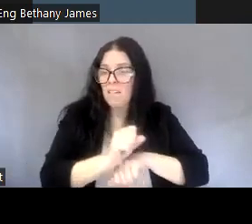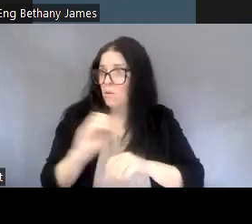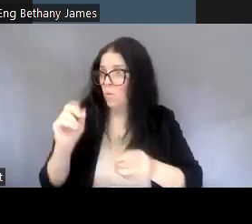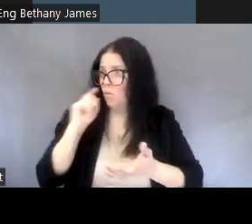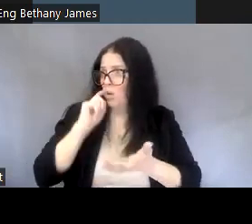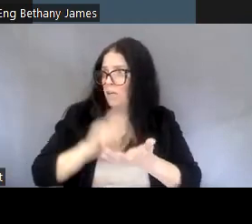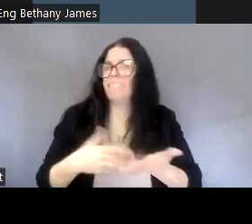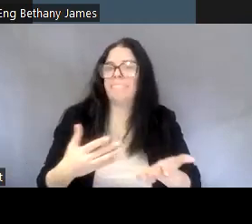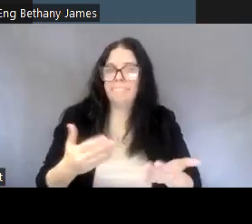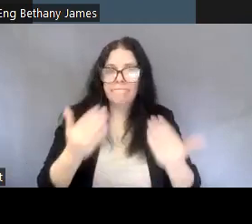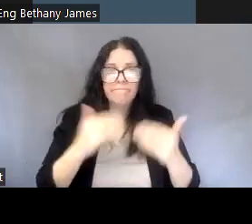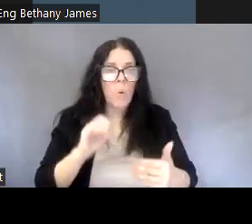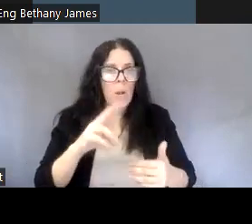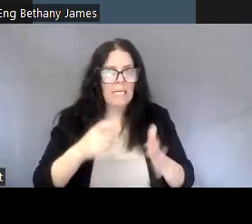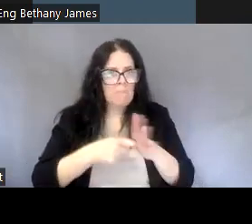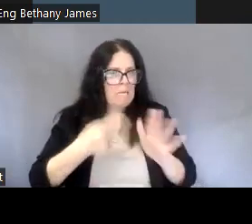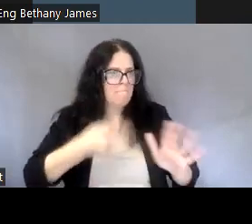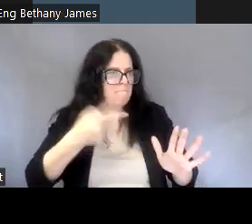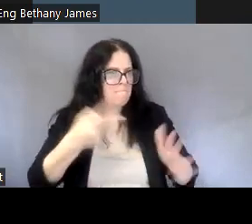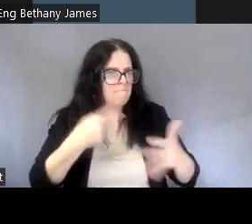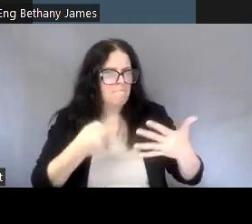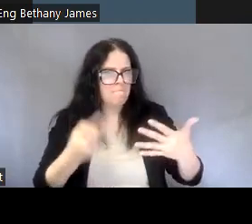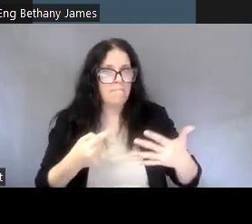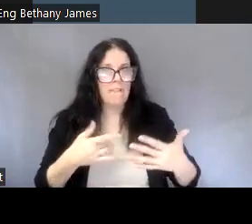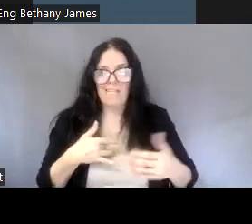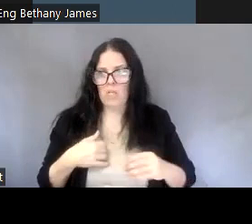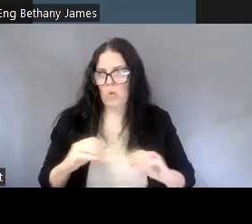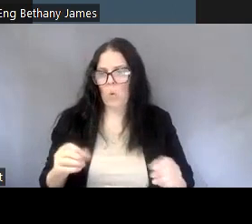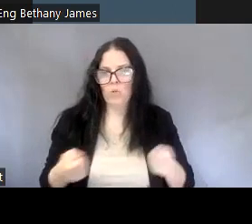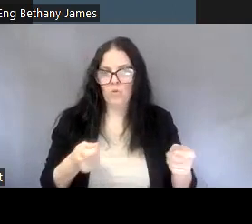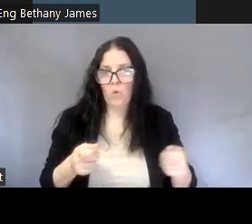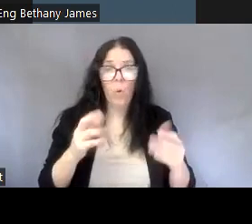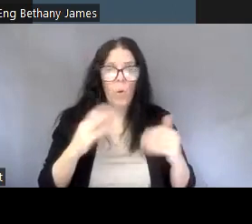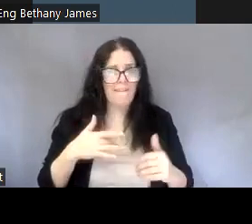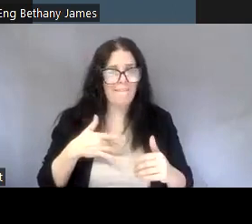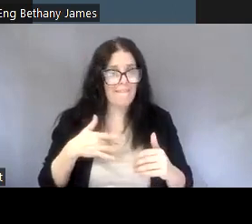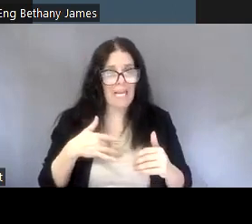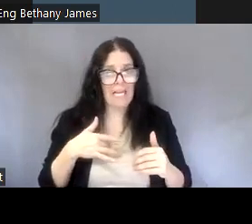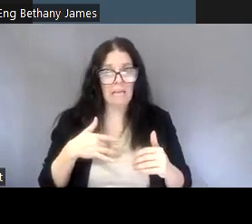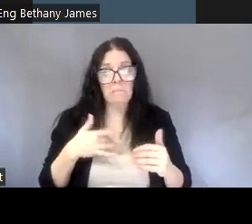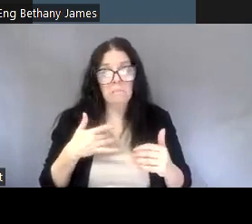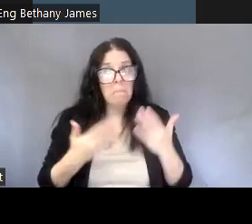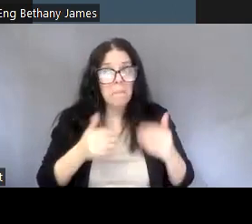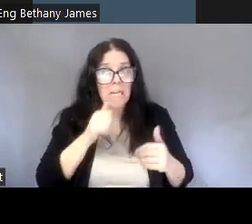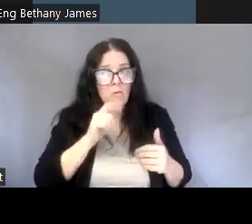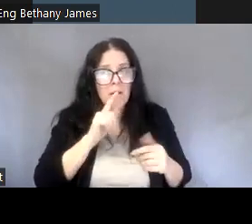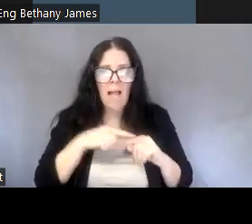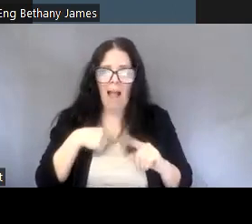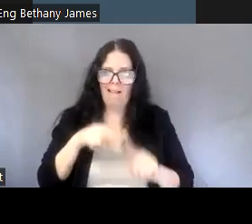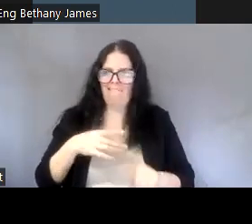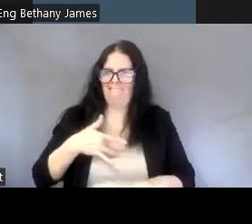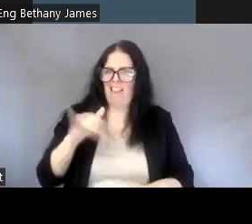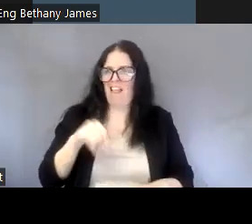if they're seen or think or perceive that there's a level of unfairness within that